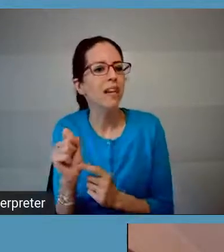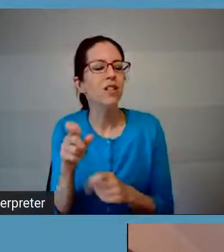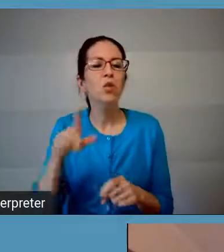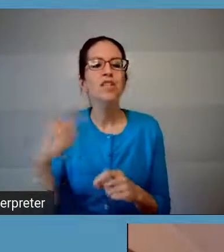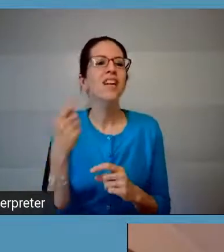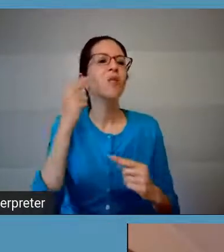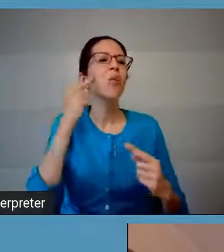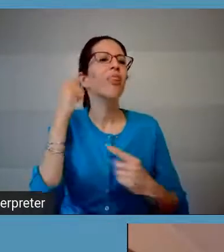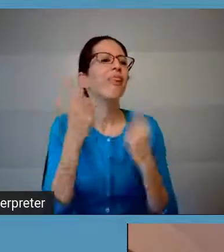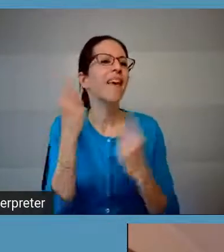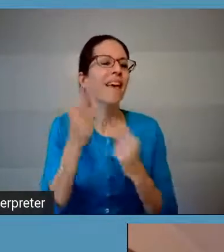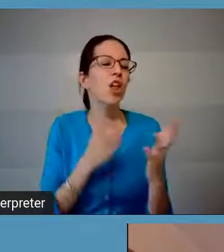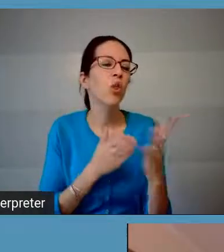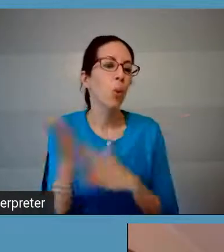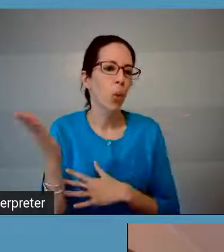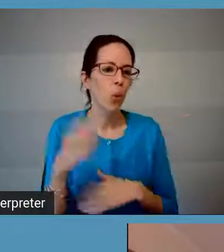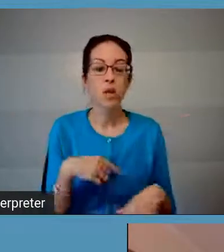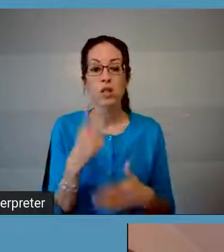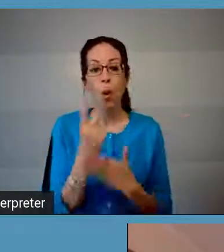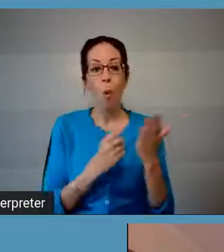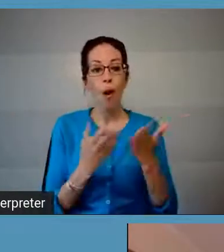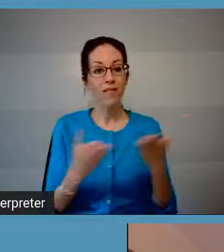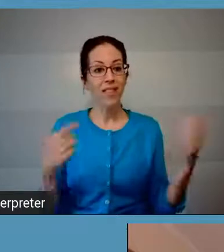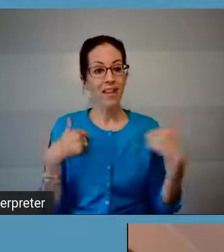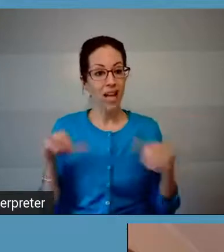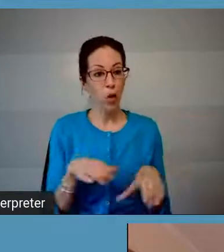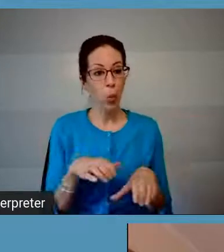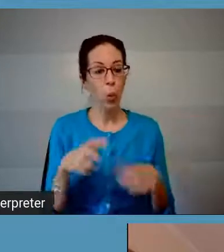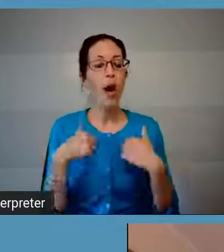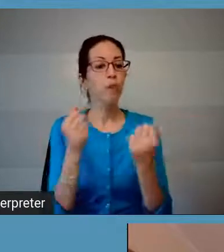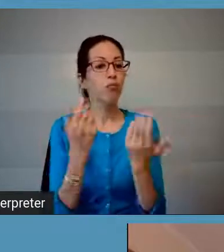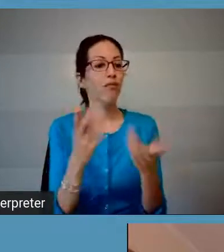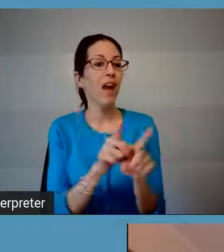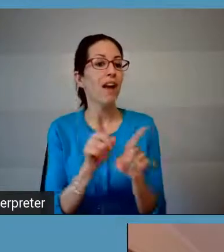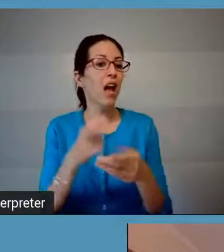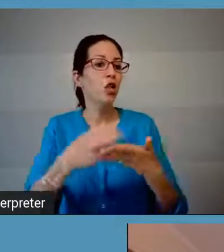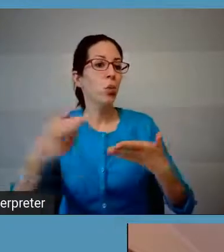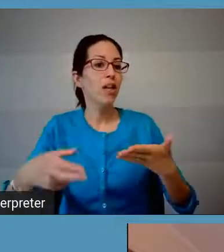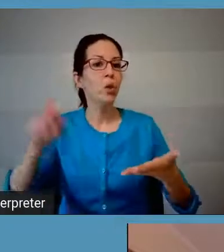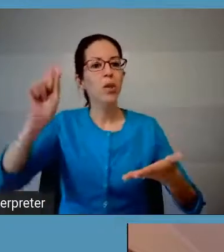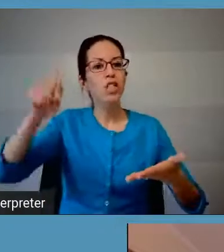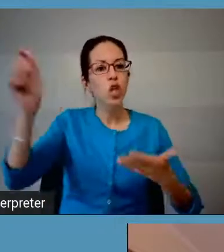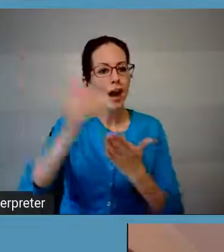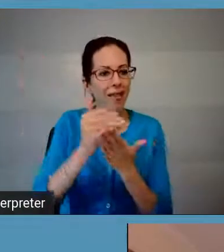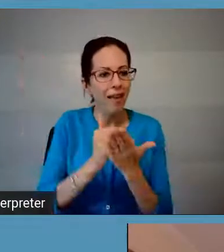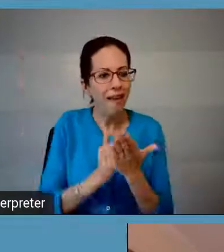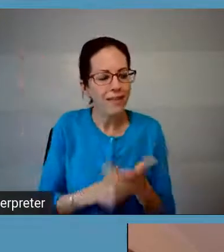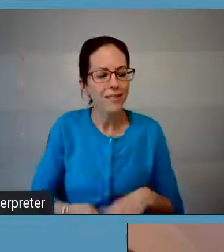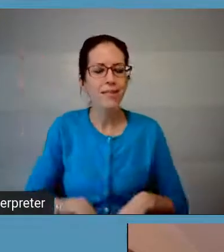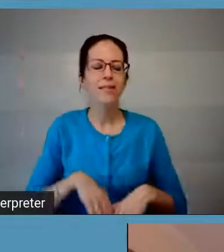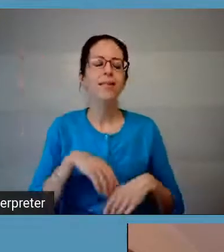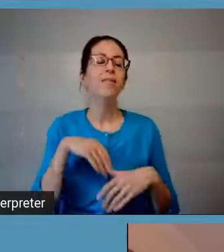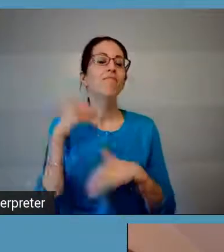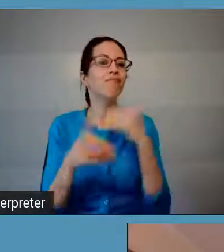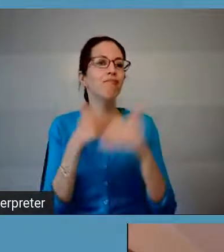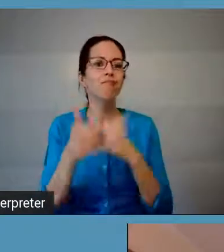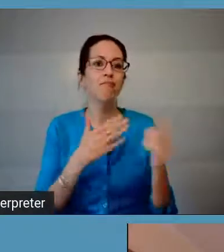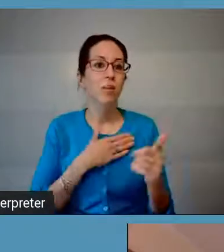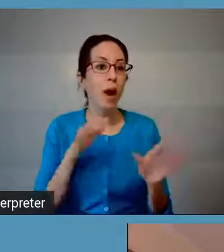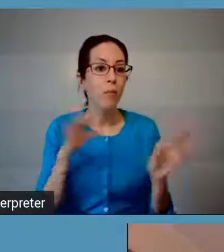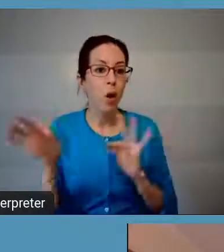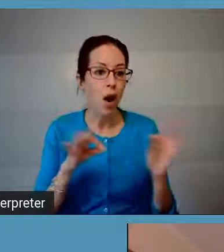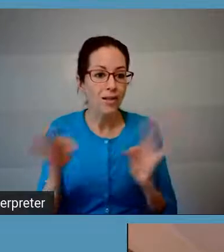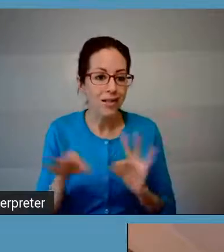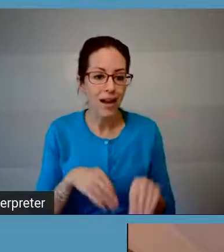through. So one of the things I did was provided as a resource, kind of a checklist running through the process that I described today, so that if you